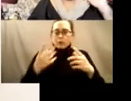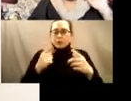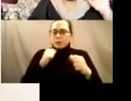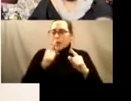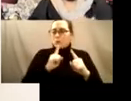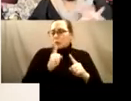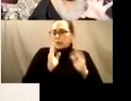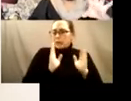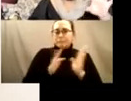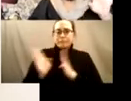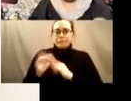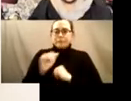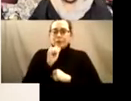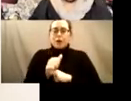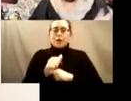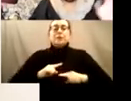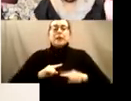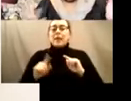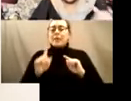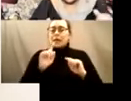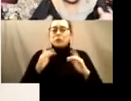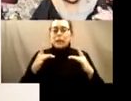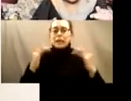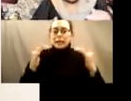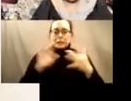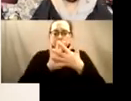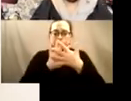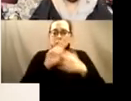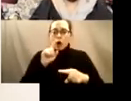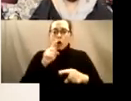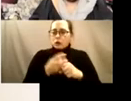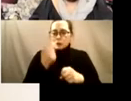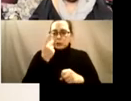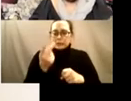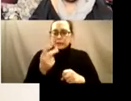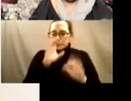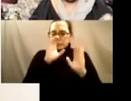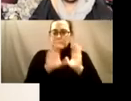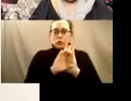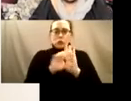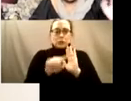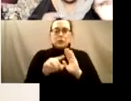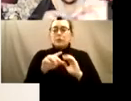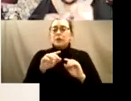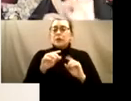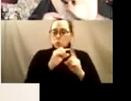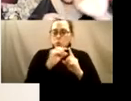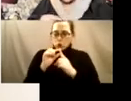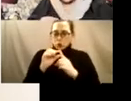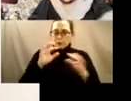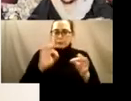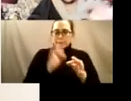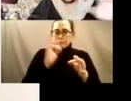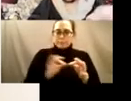And very faintly, which is hard to see in the photograph, are words stitched slightly